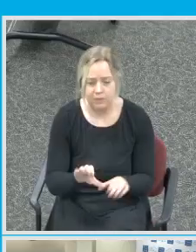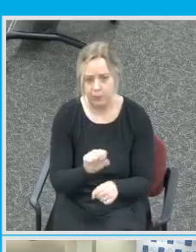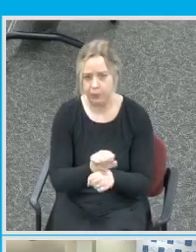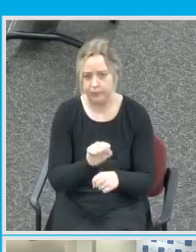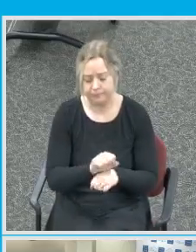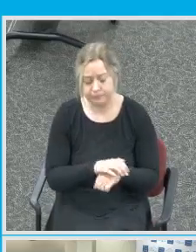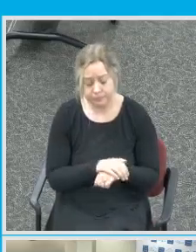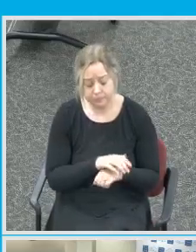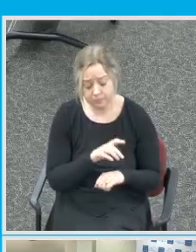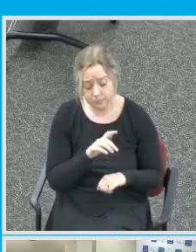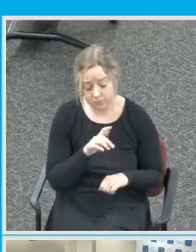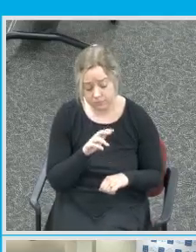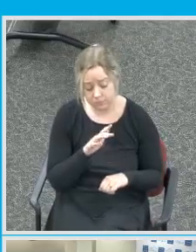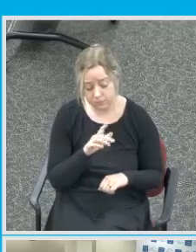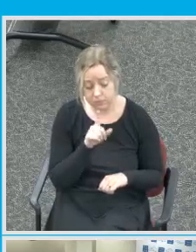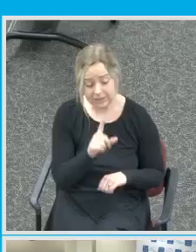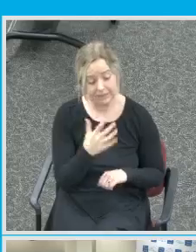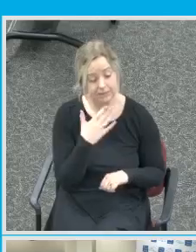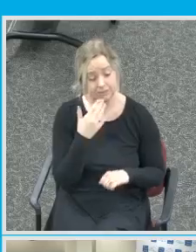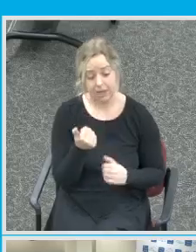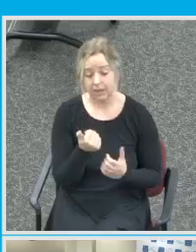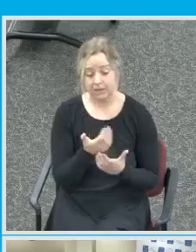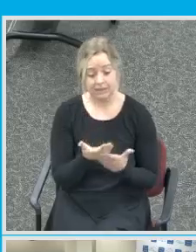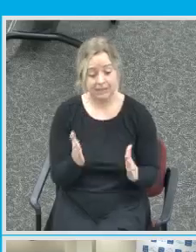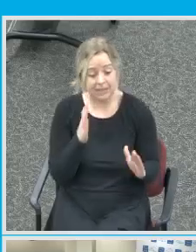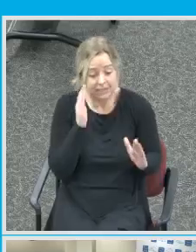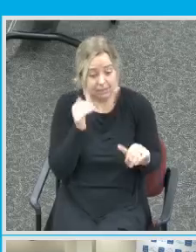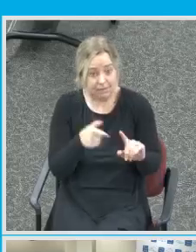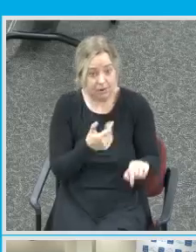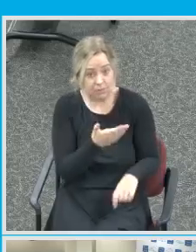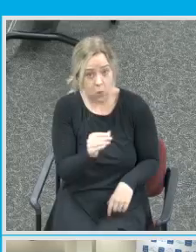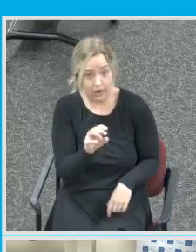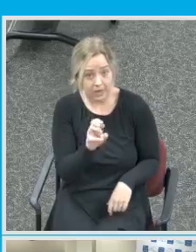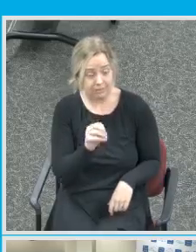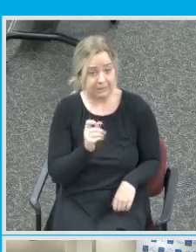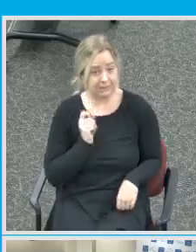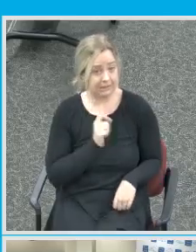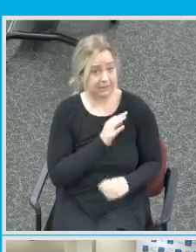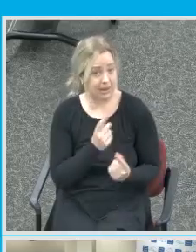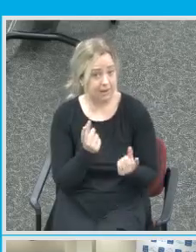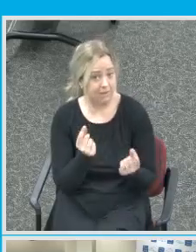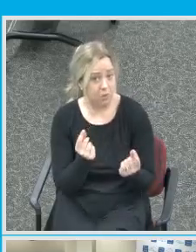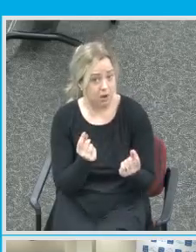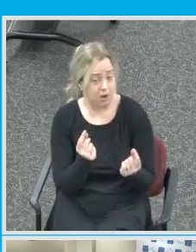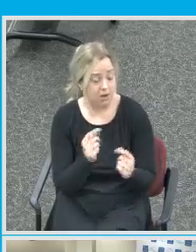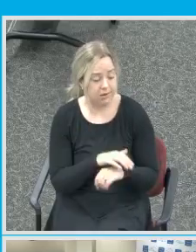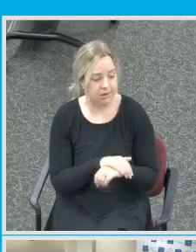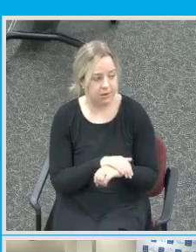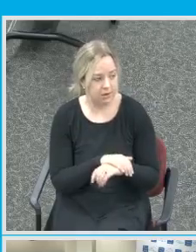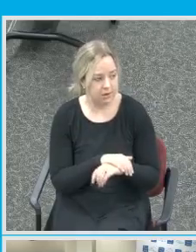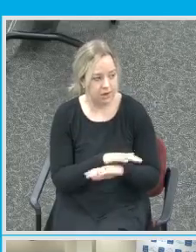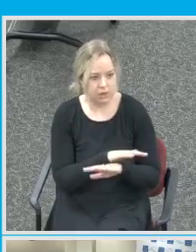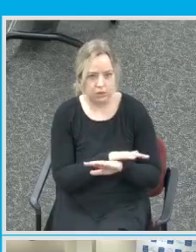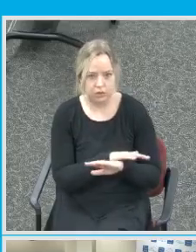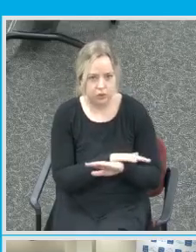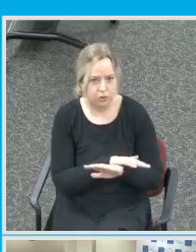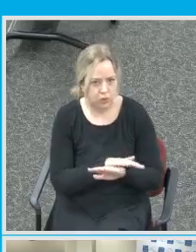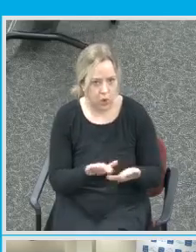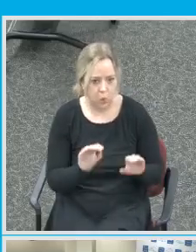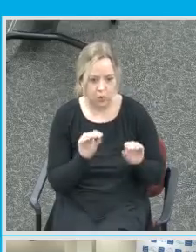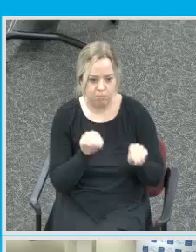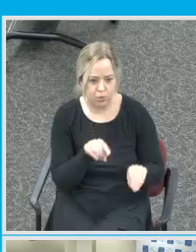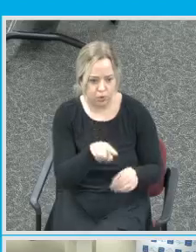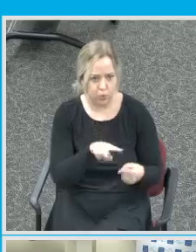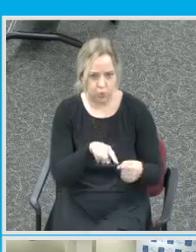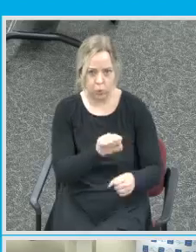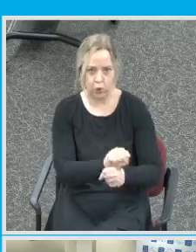best thing that we can expect from an OEM staff is to never, ever put you to work in an hope that that never